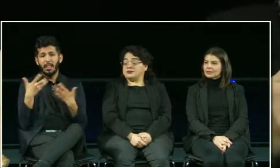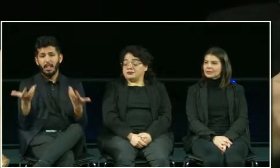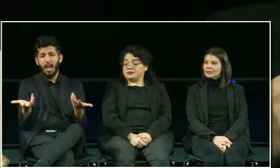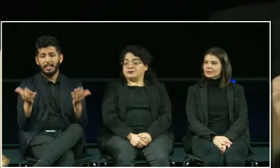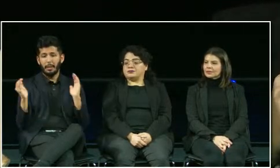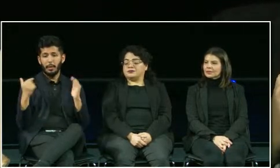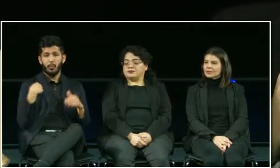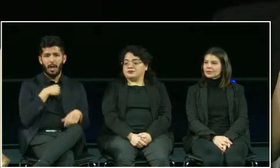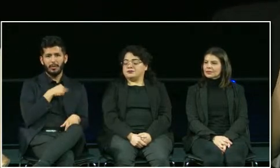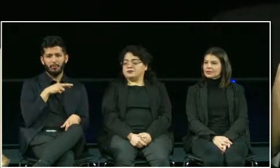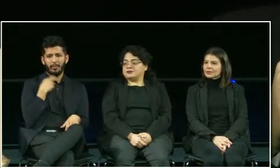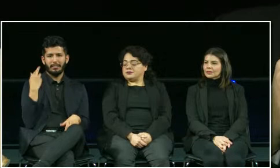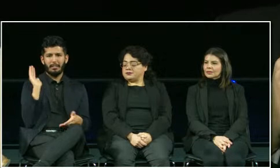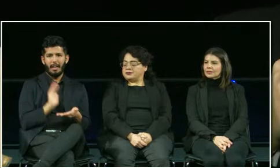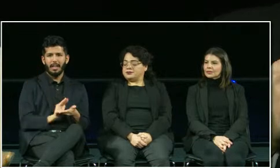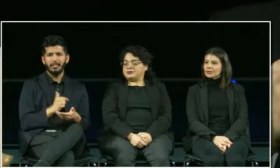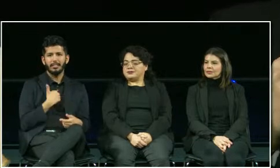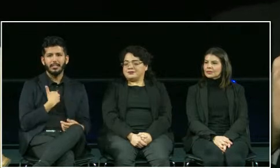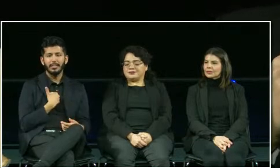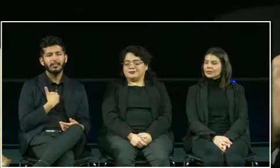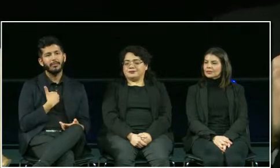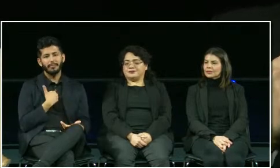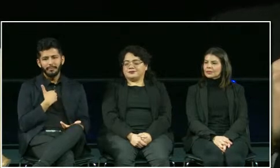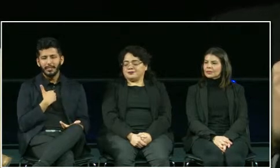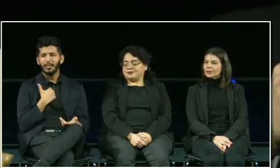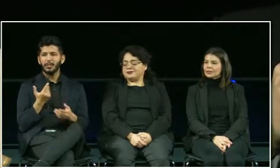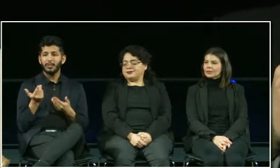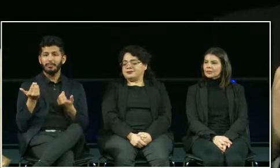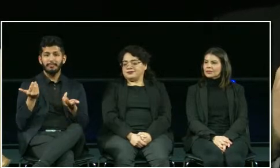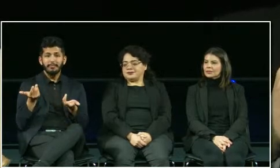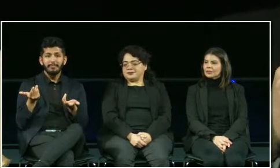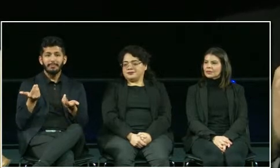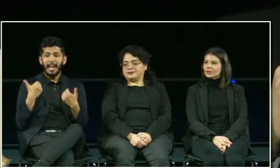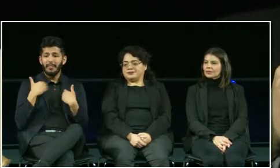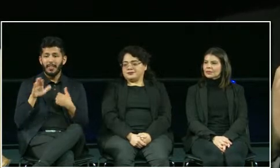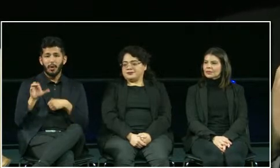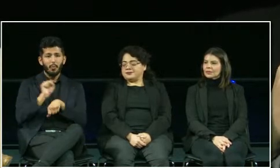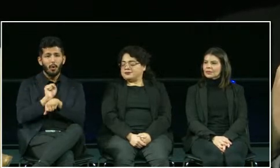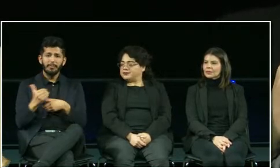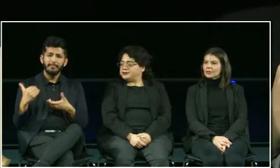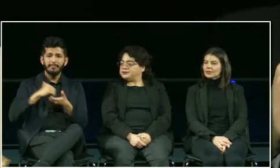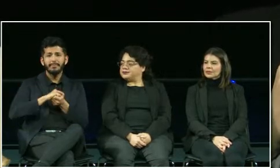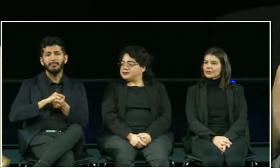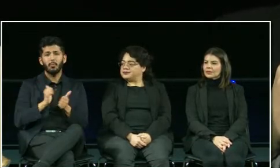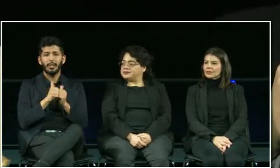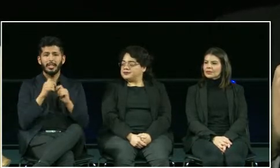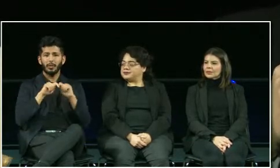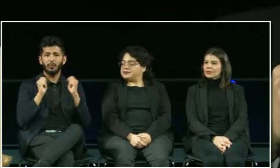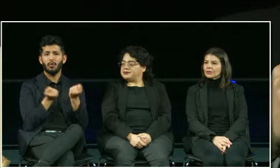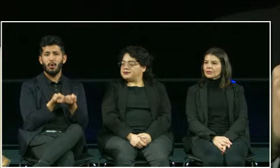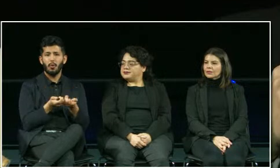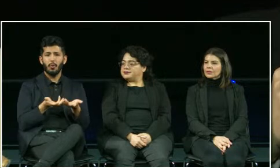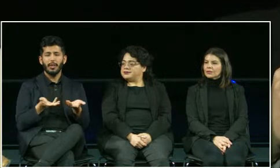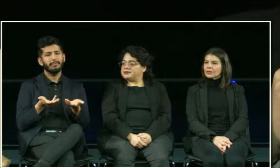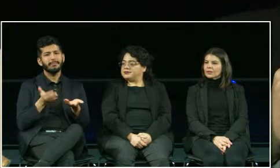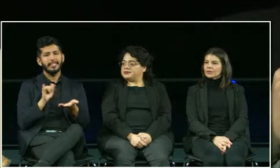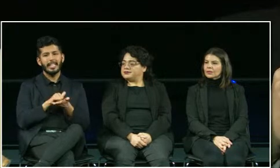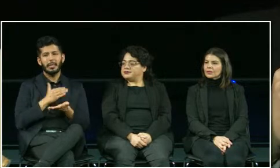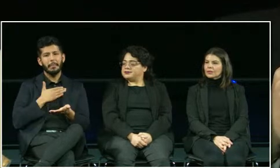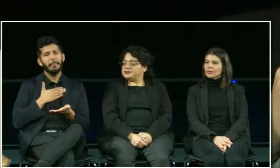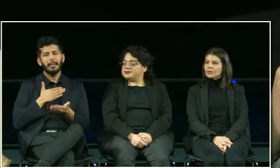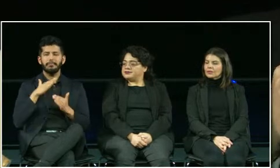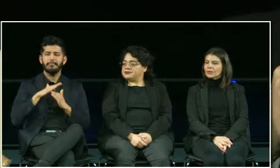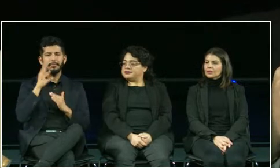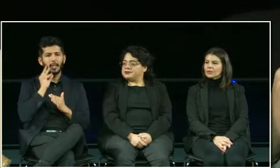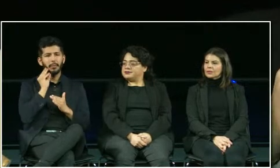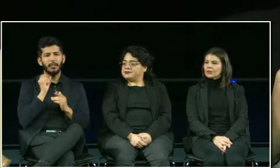risked. So to have them here and to enjoy this together with this entire crew is for me the highlight of the